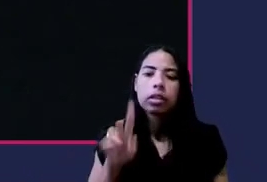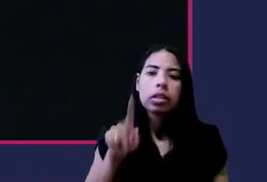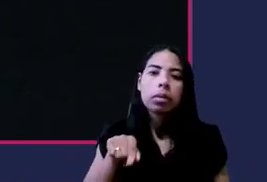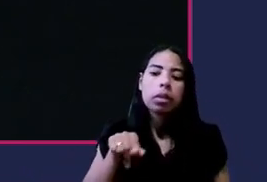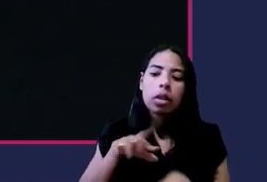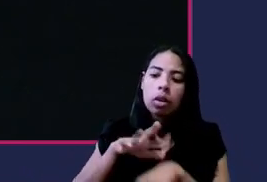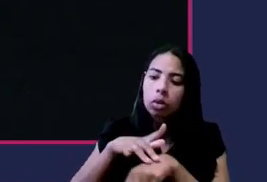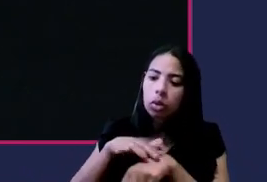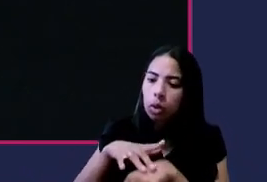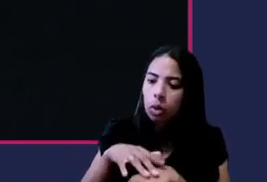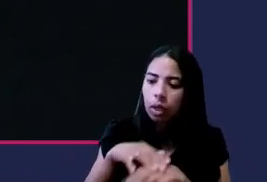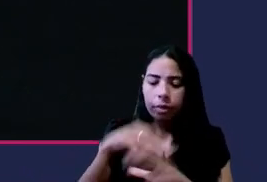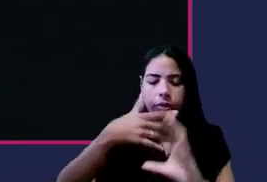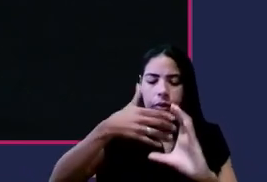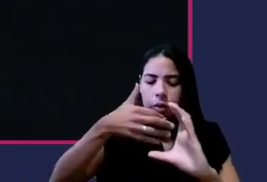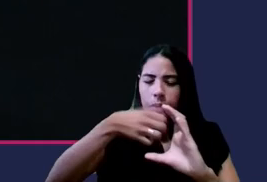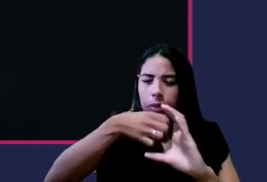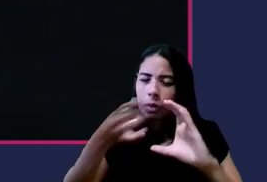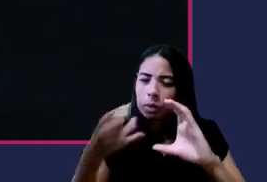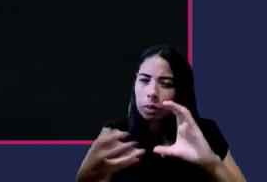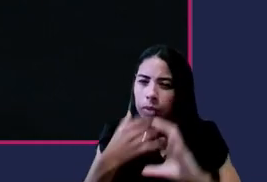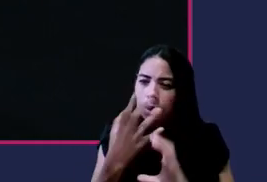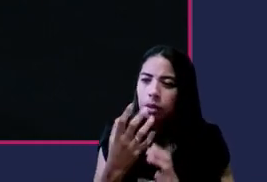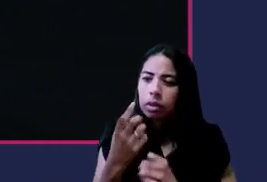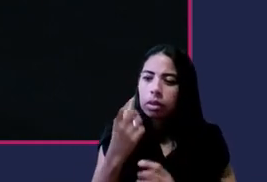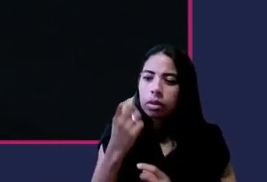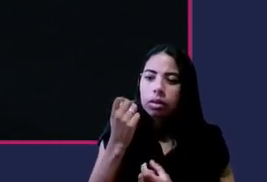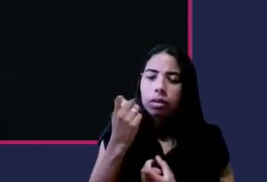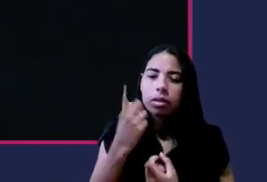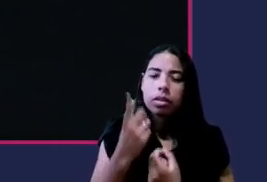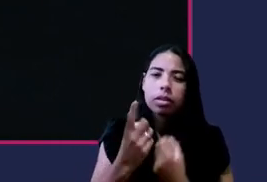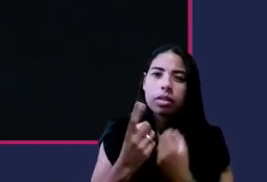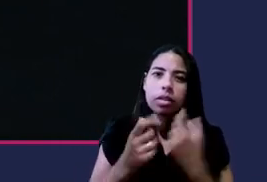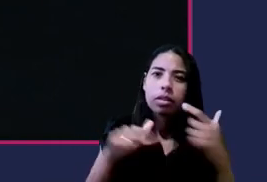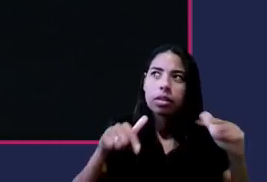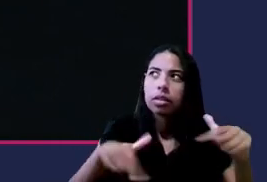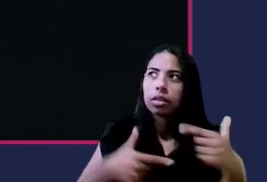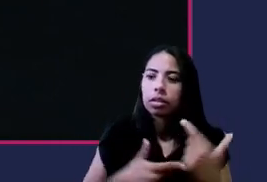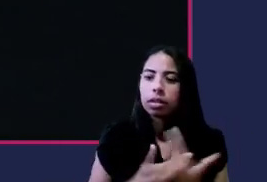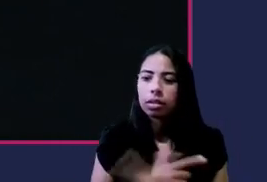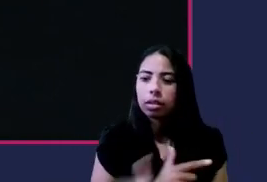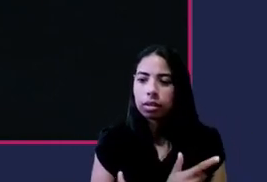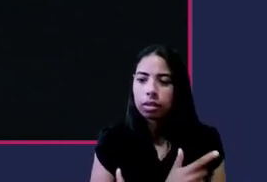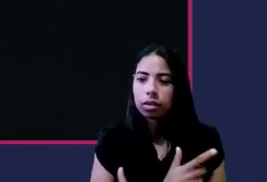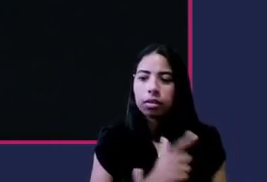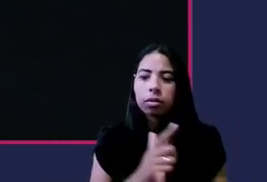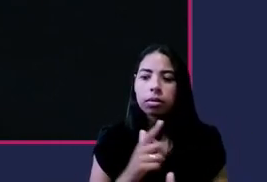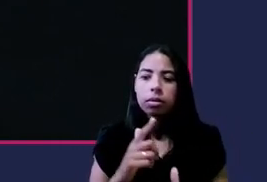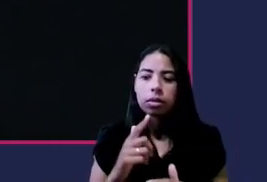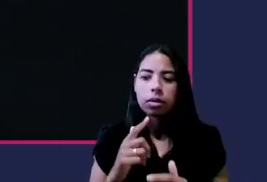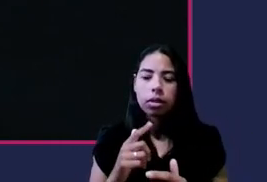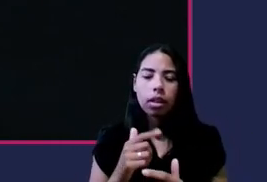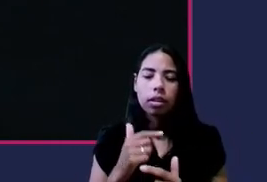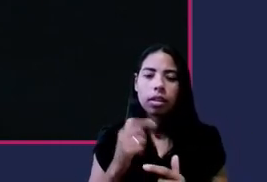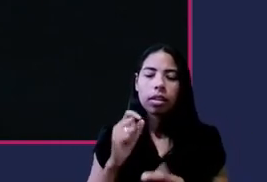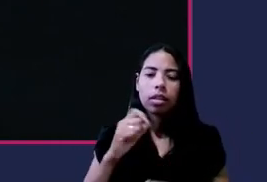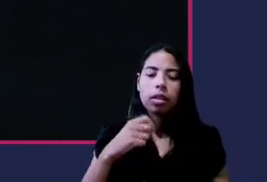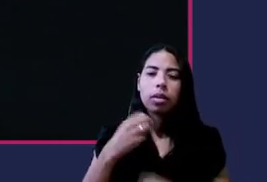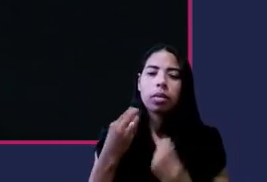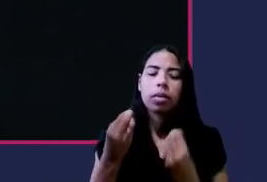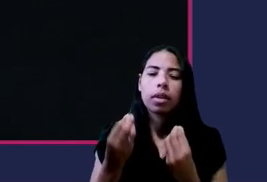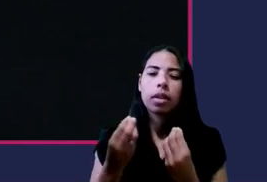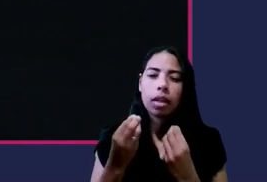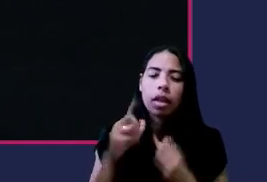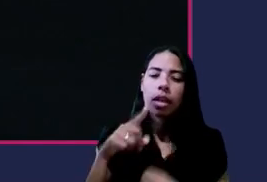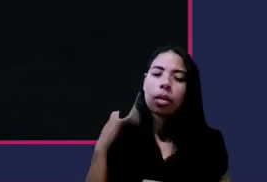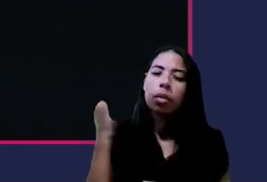And it is about what rare diseases are in a fun, didactic way.